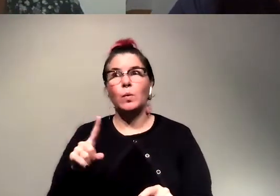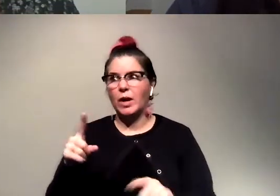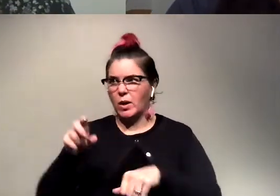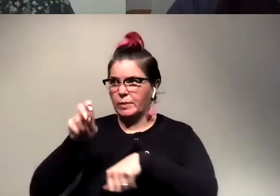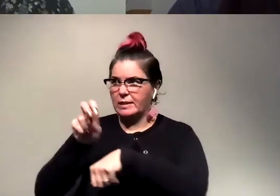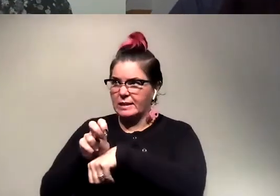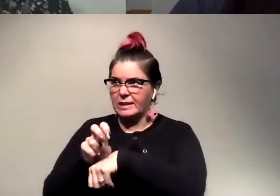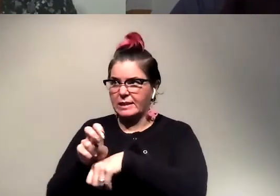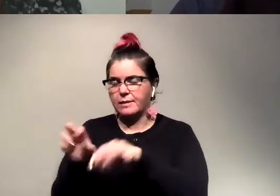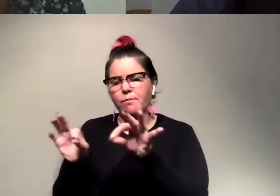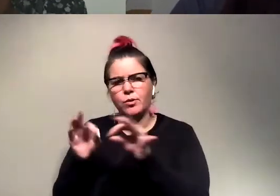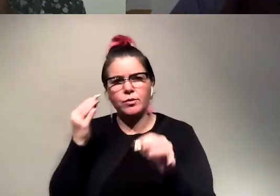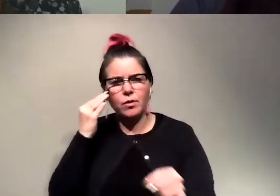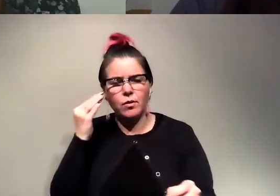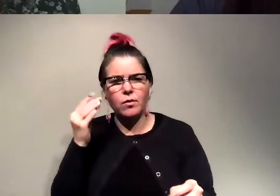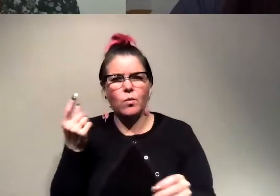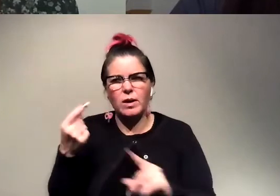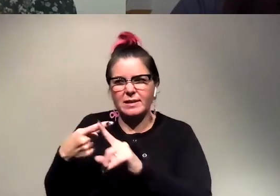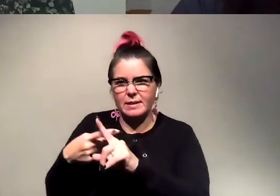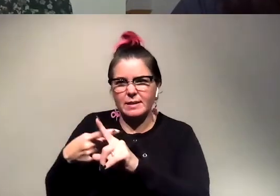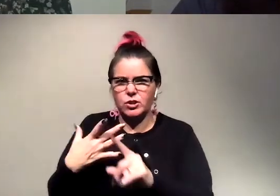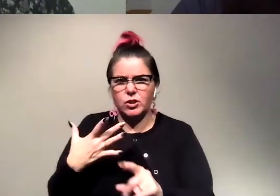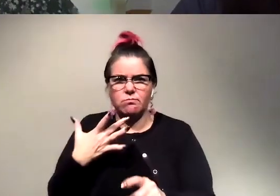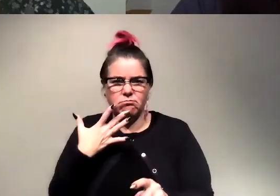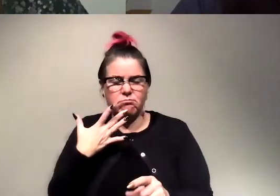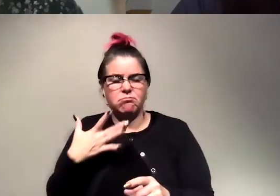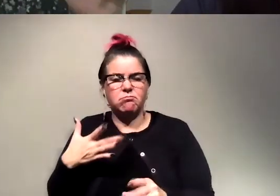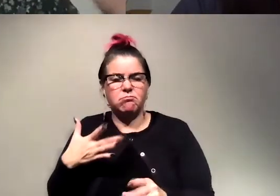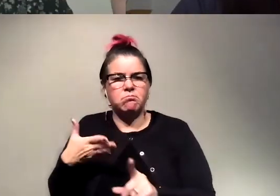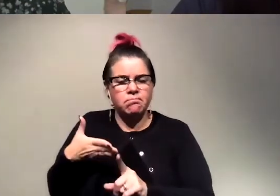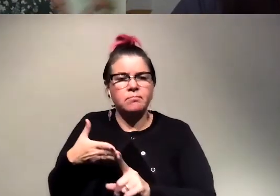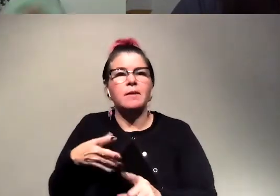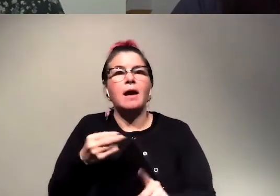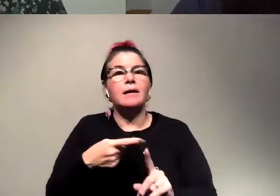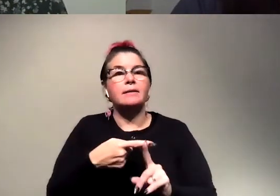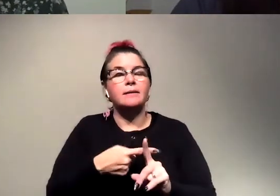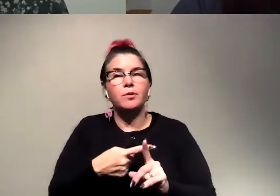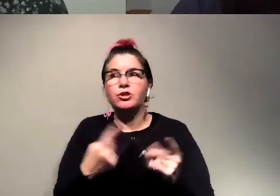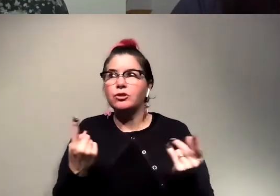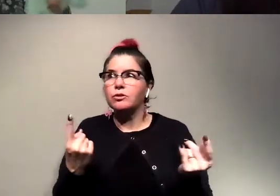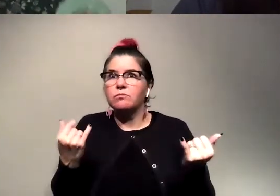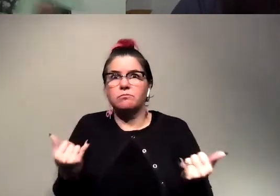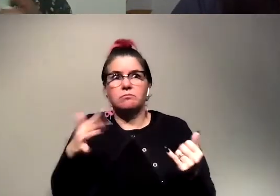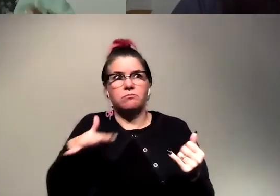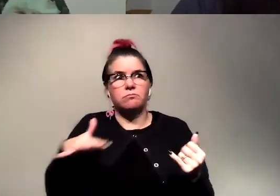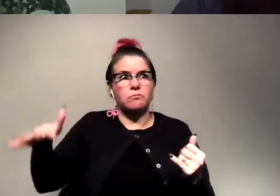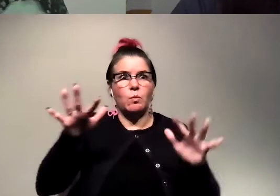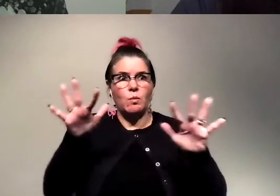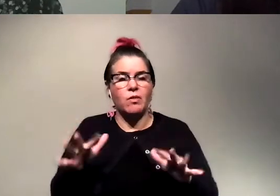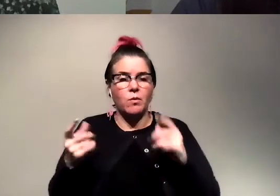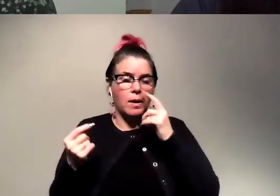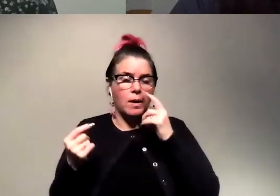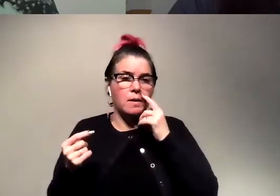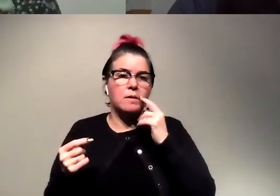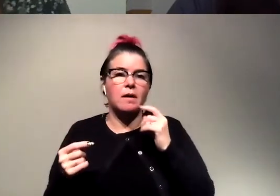it's important to know like what temperatures do they prefer, and then temperature of the day, and try to get that